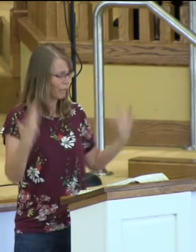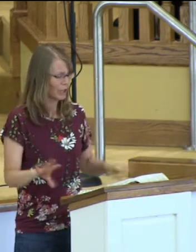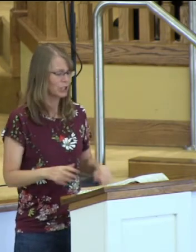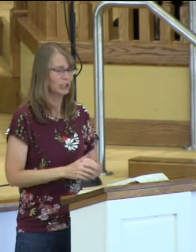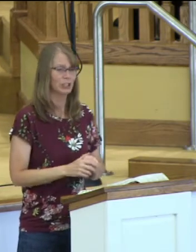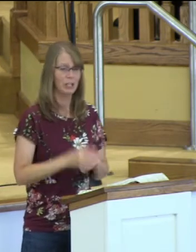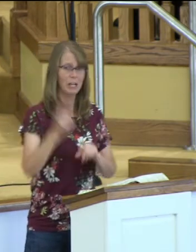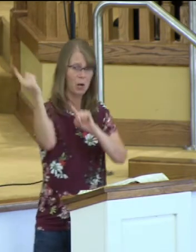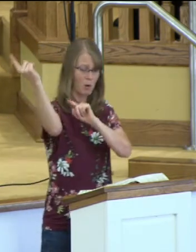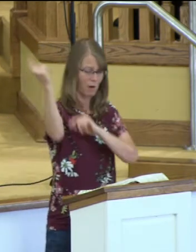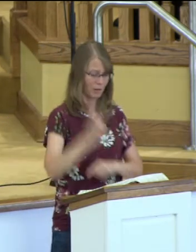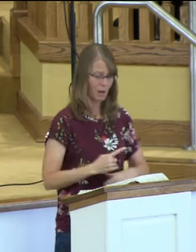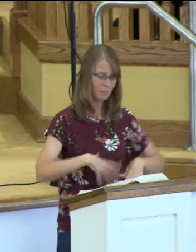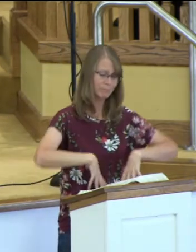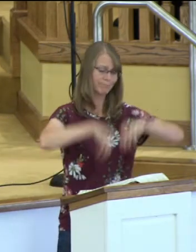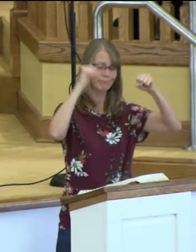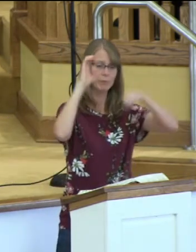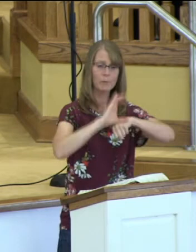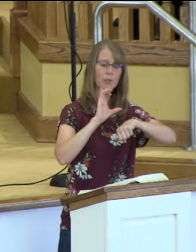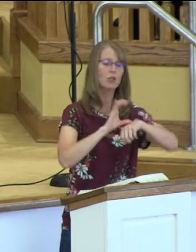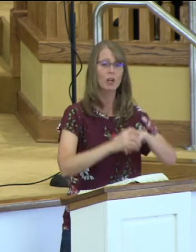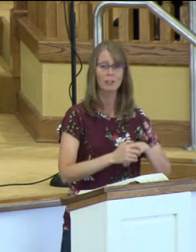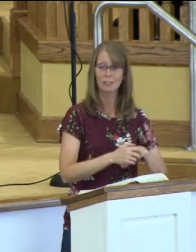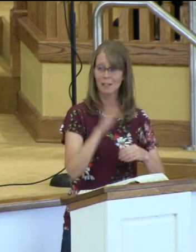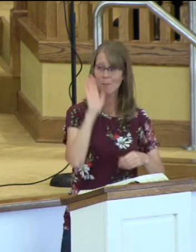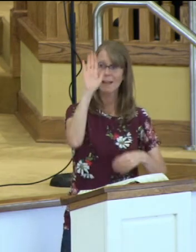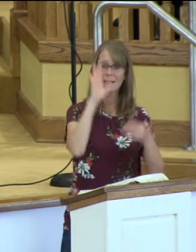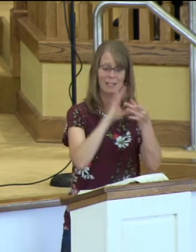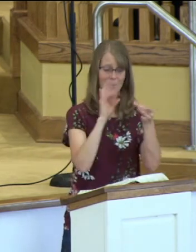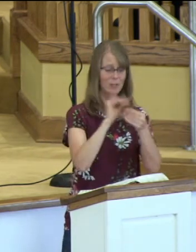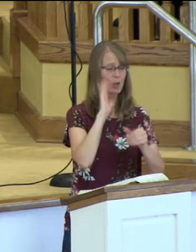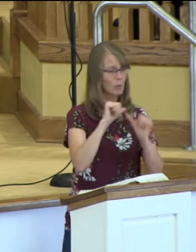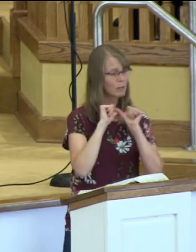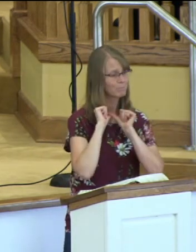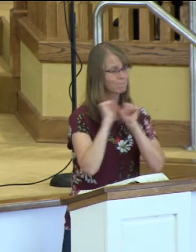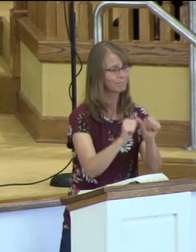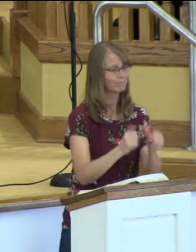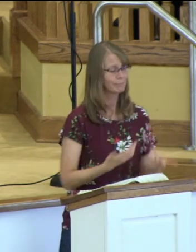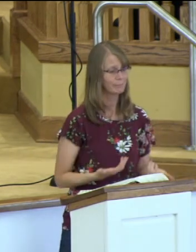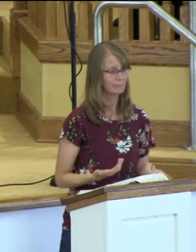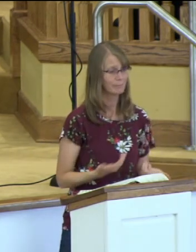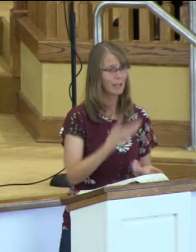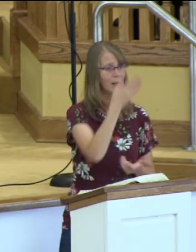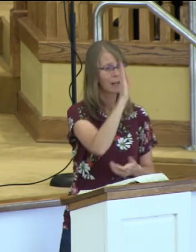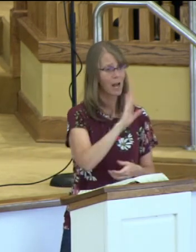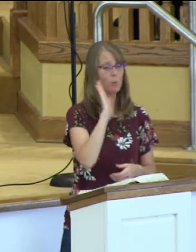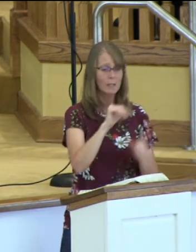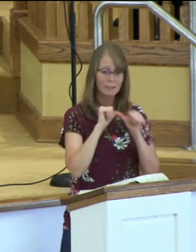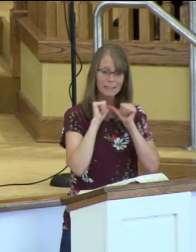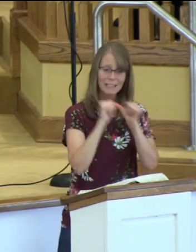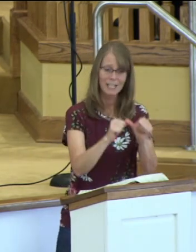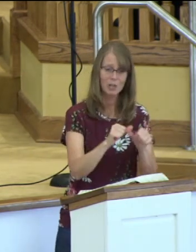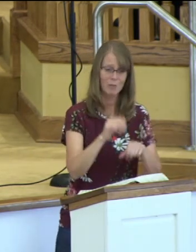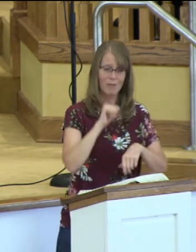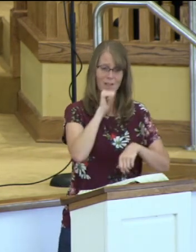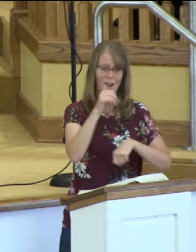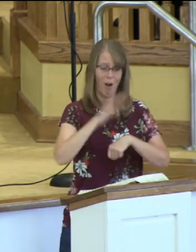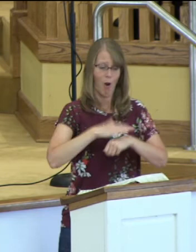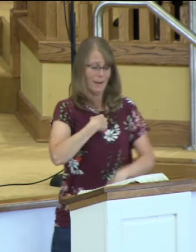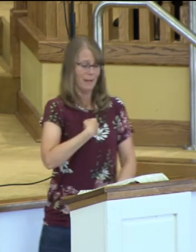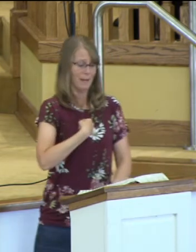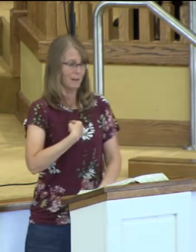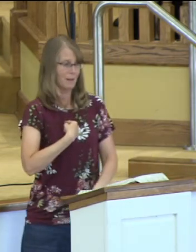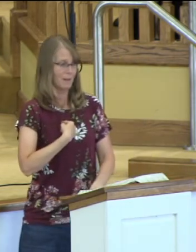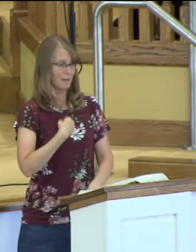back and rapture the church up. Hey, listen, the message will continue. God will continue that. It's not on me. I'm